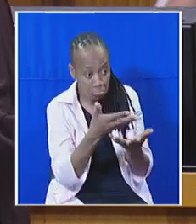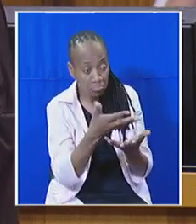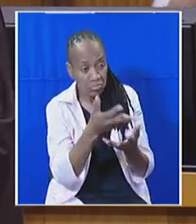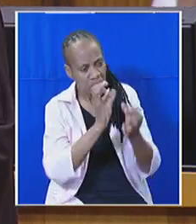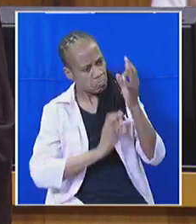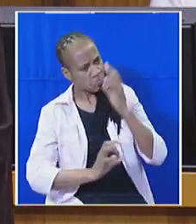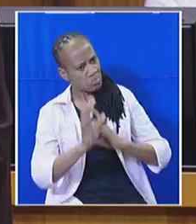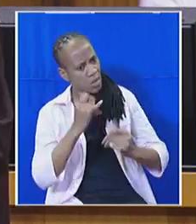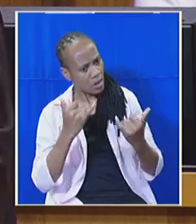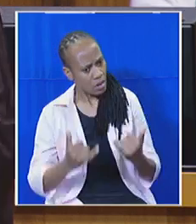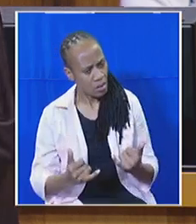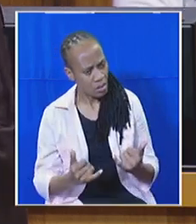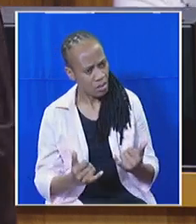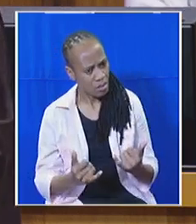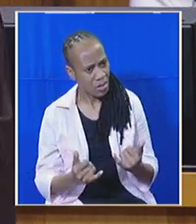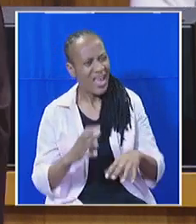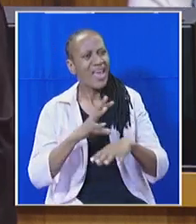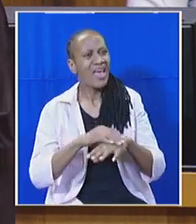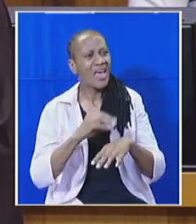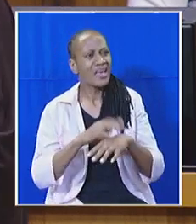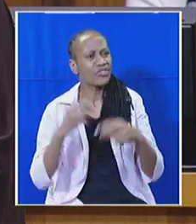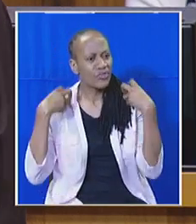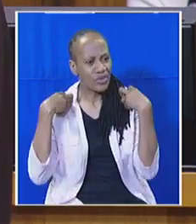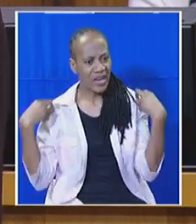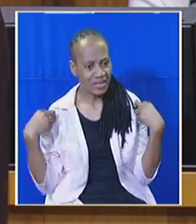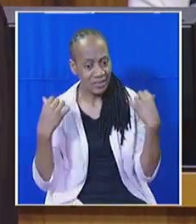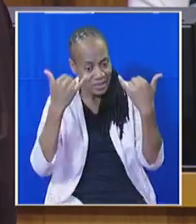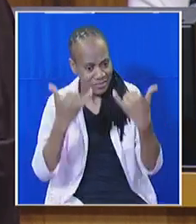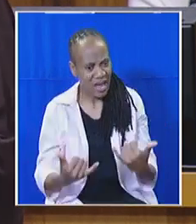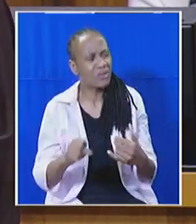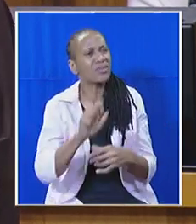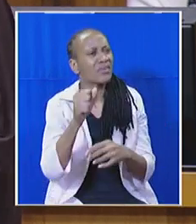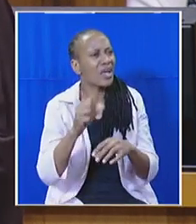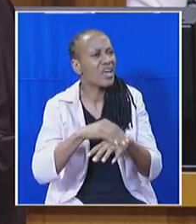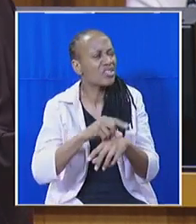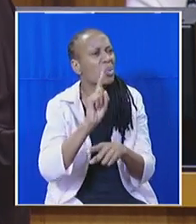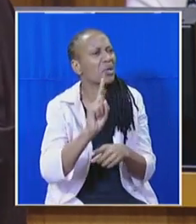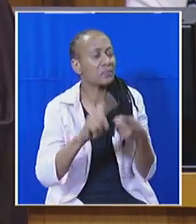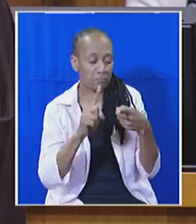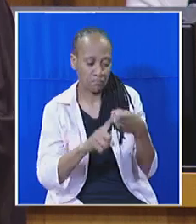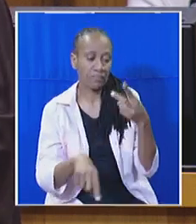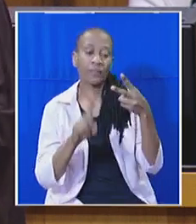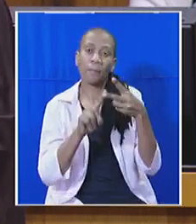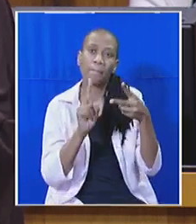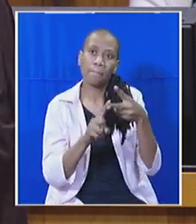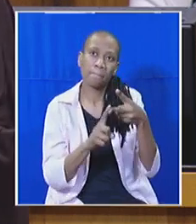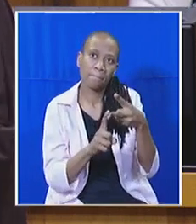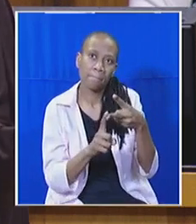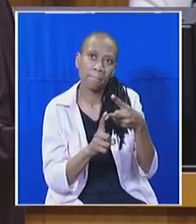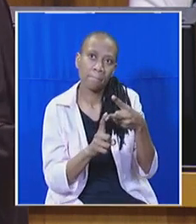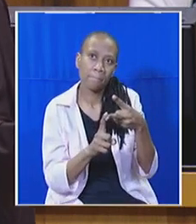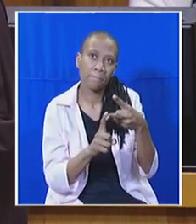tell us today what is the average age of nursing staff in South Africa, number one? And if you do have